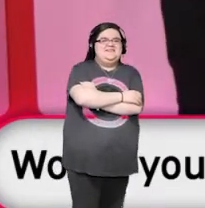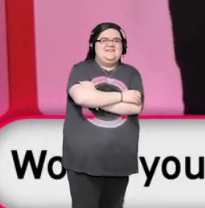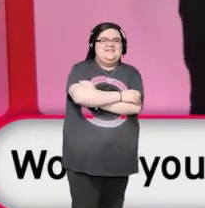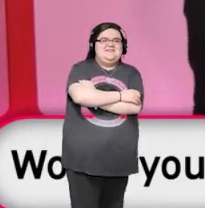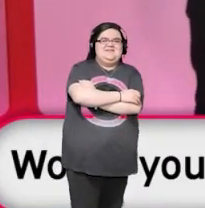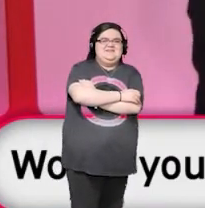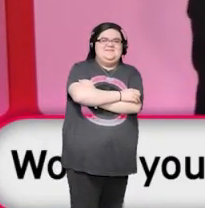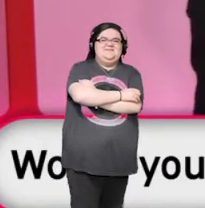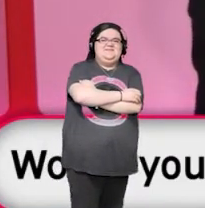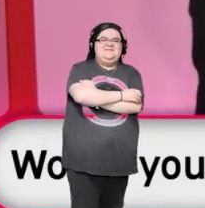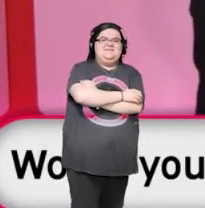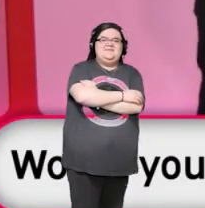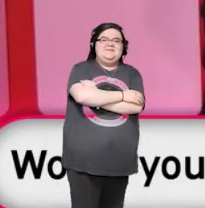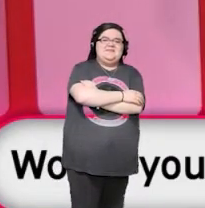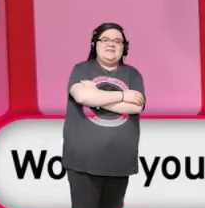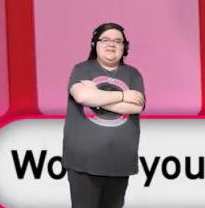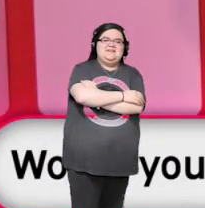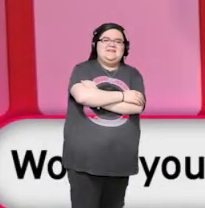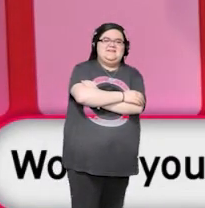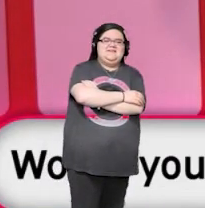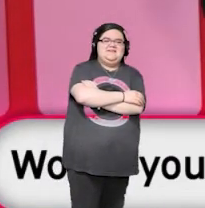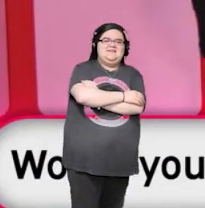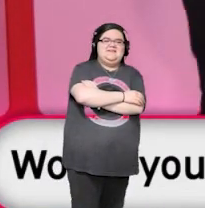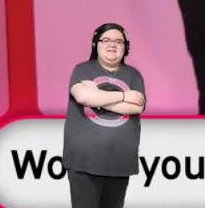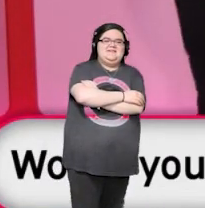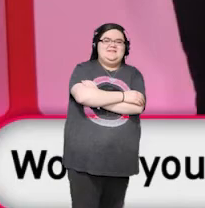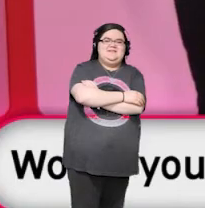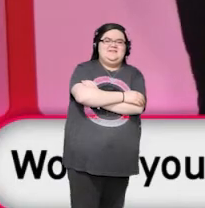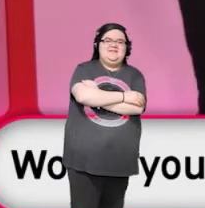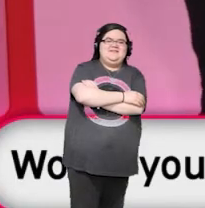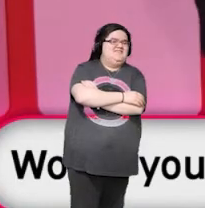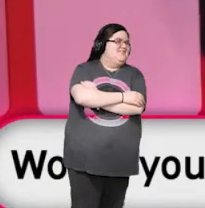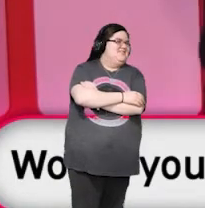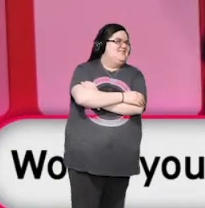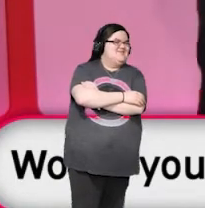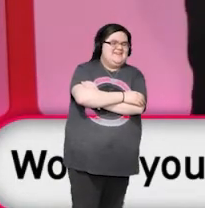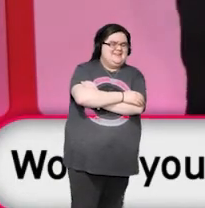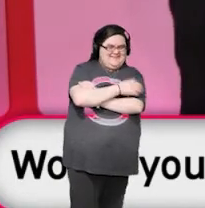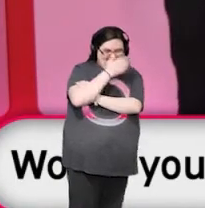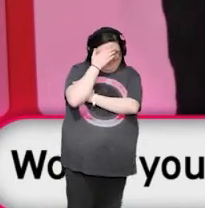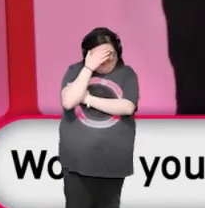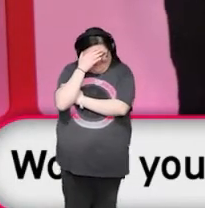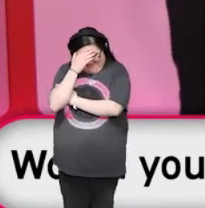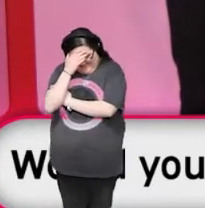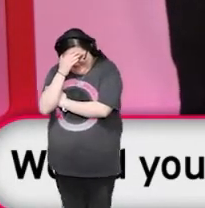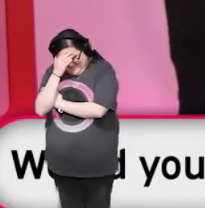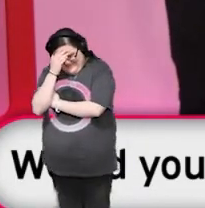Oh, bro, I don't know what to do. Which one are you taking? You mean in the protein shape? Oh, my God.